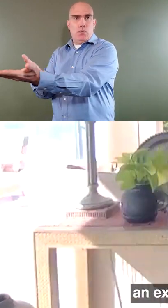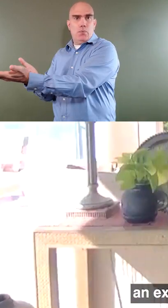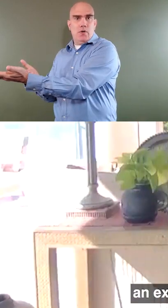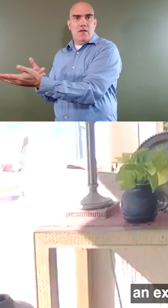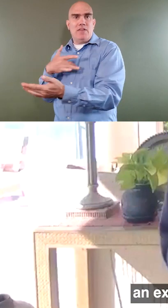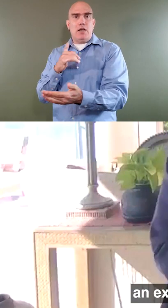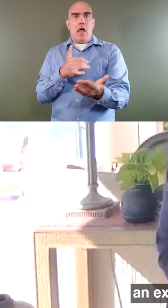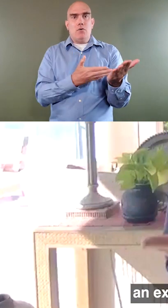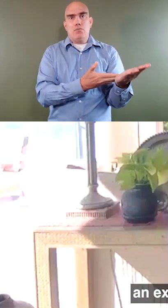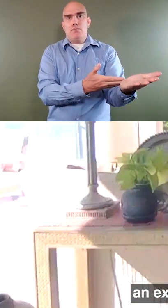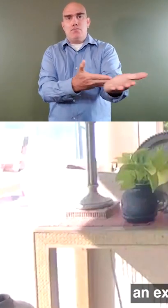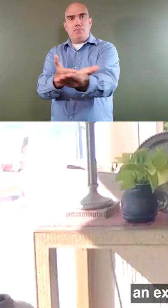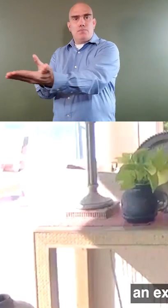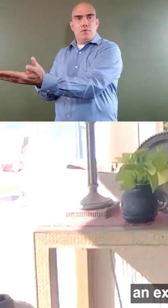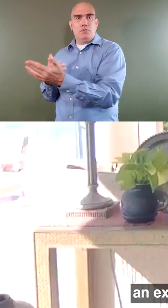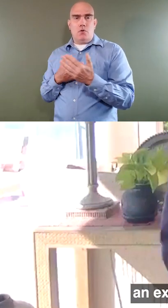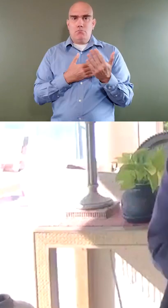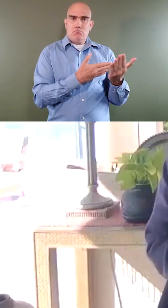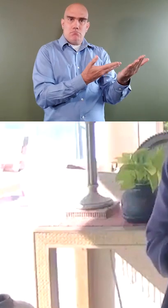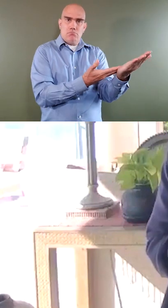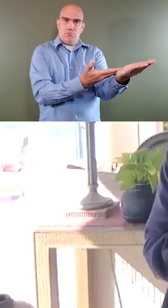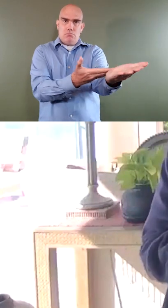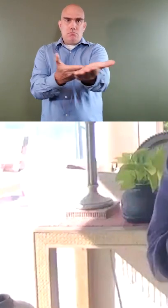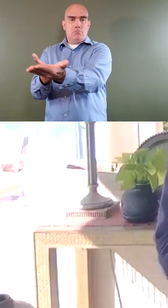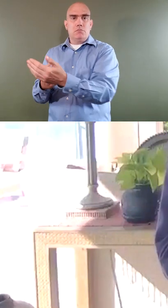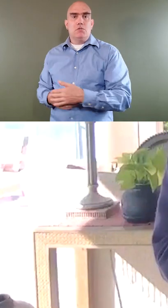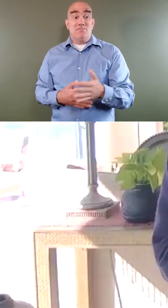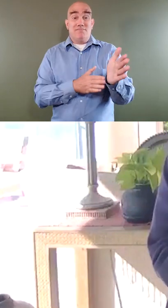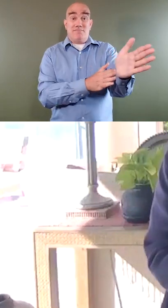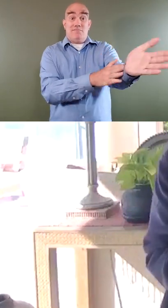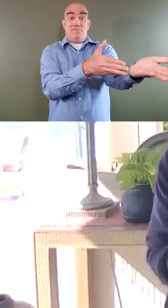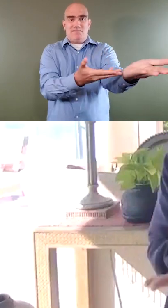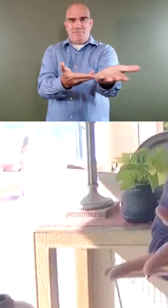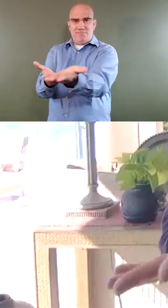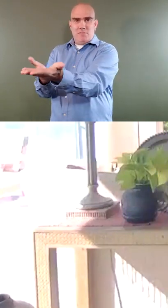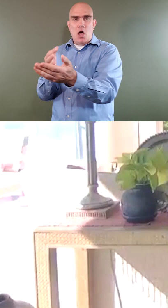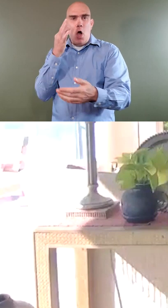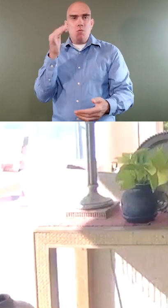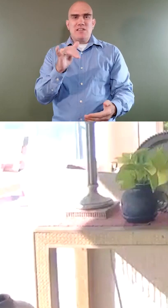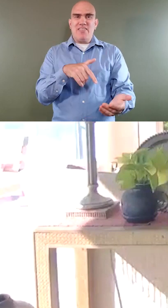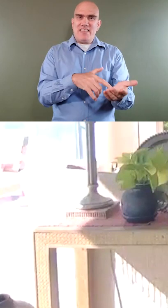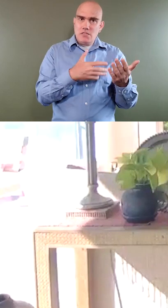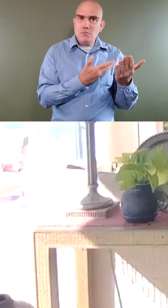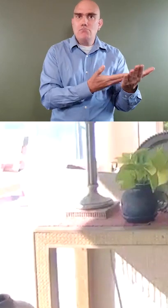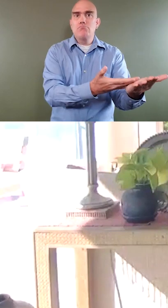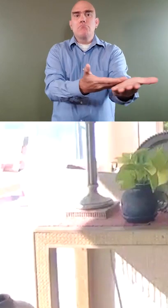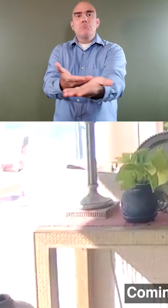feeling of pulling across. It's almost like